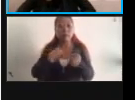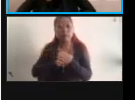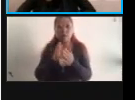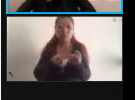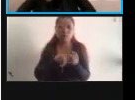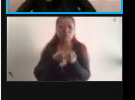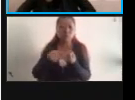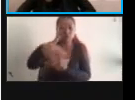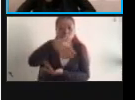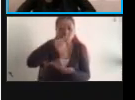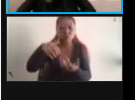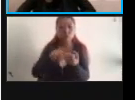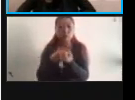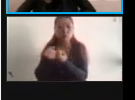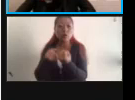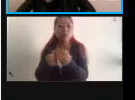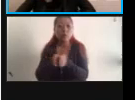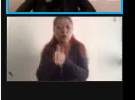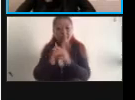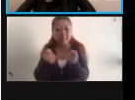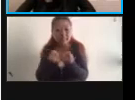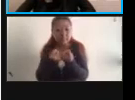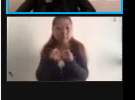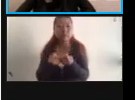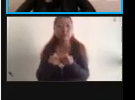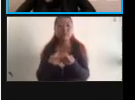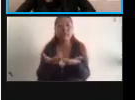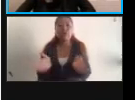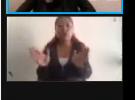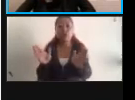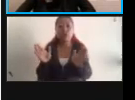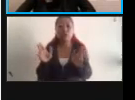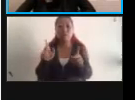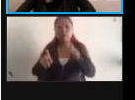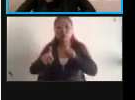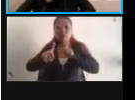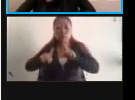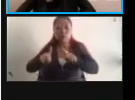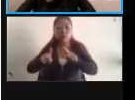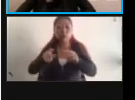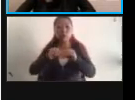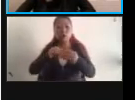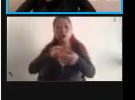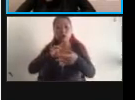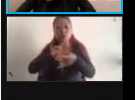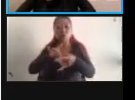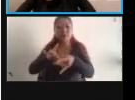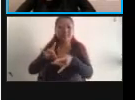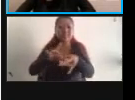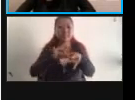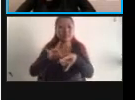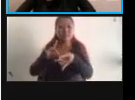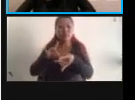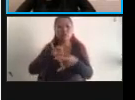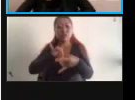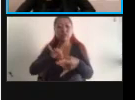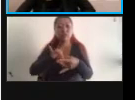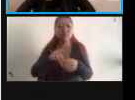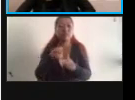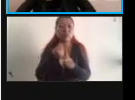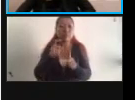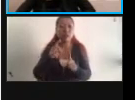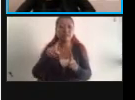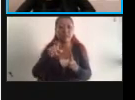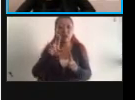motivation in teams. In general, astronauts often report cohesive relations in their diaries, such as this excerpt. Commander and